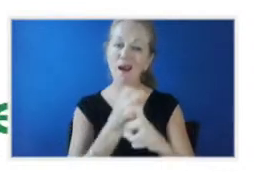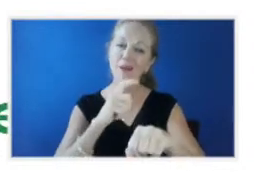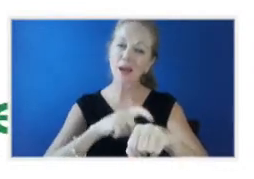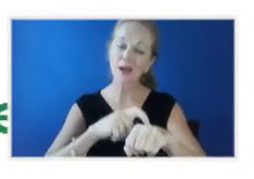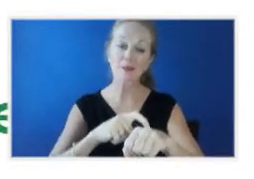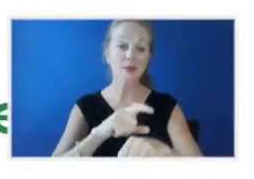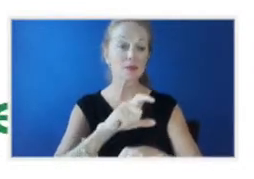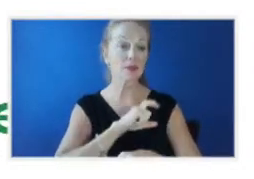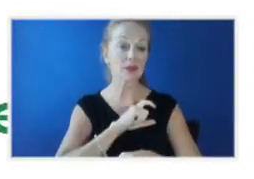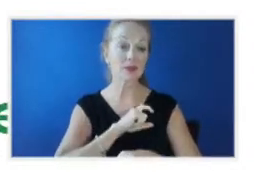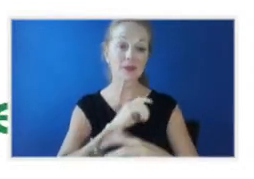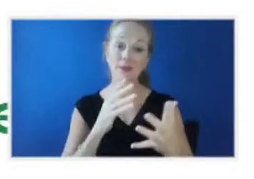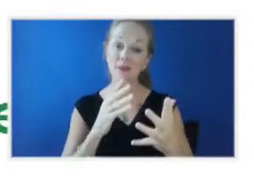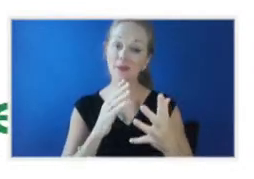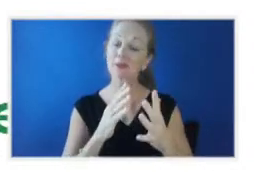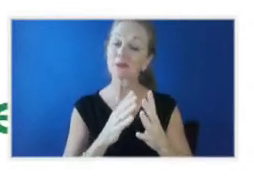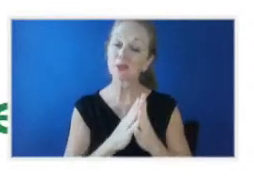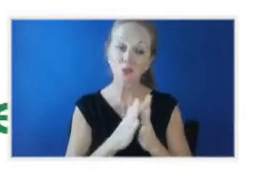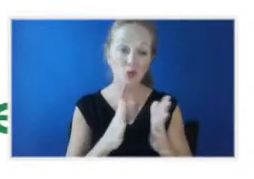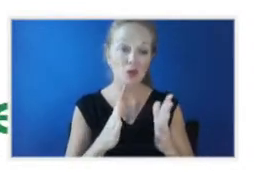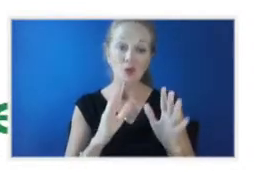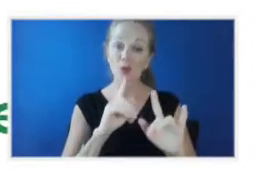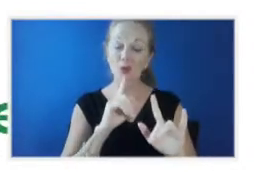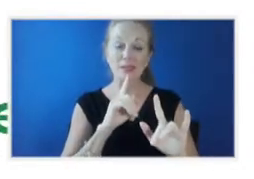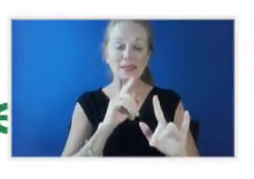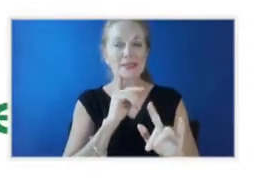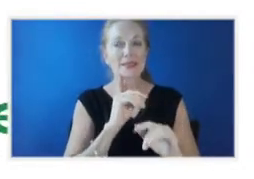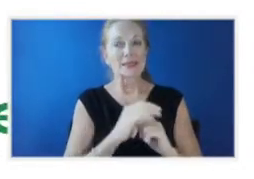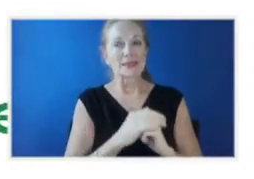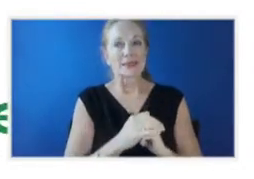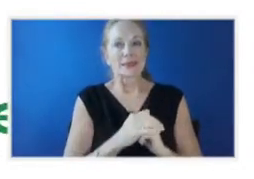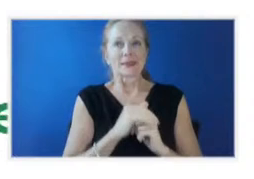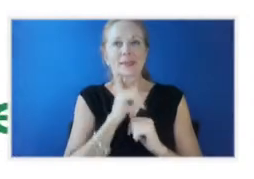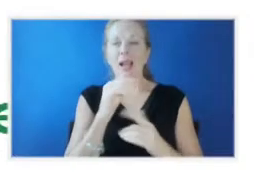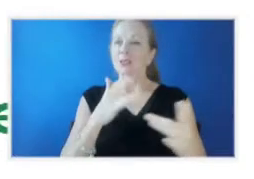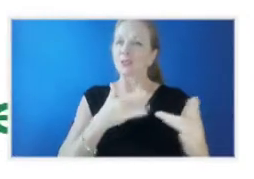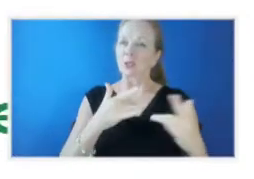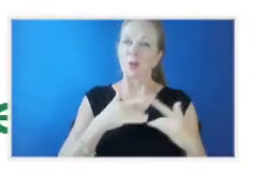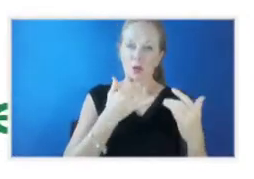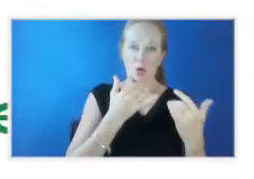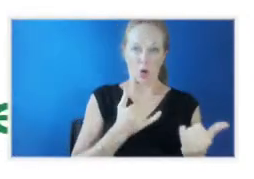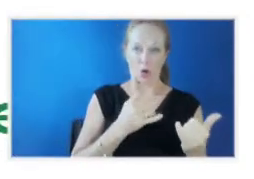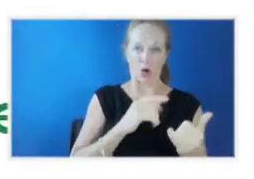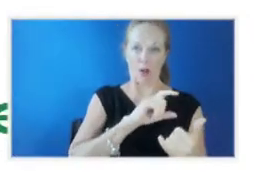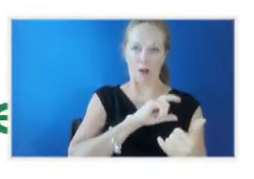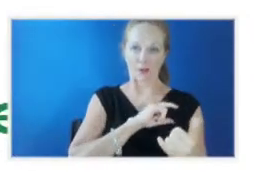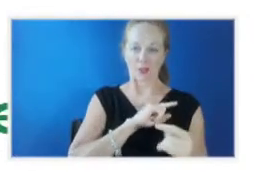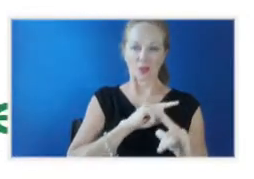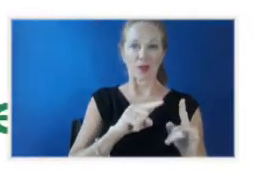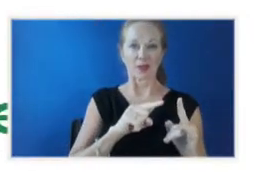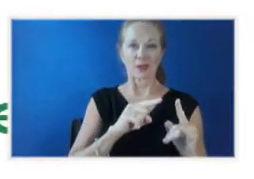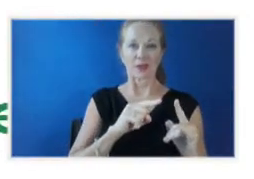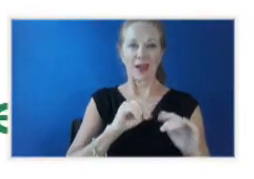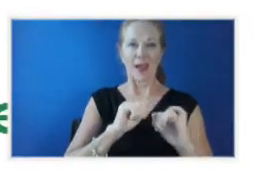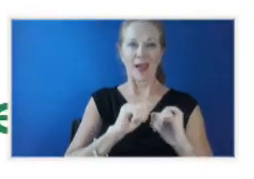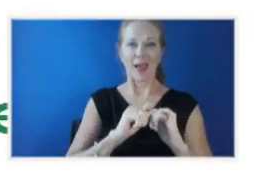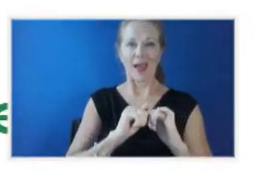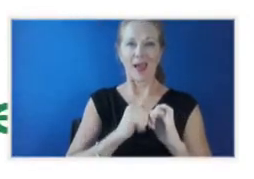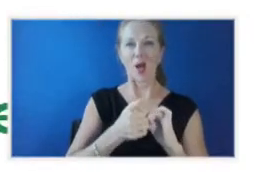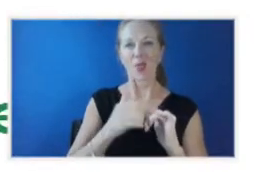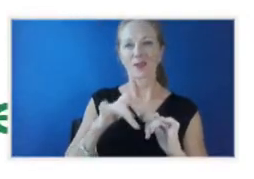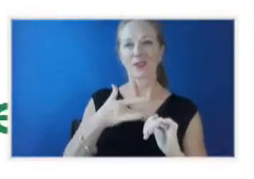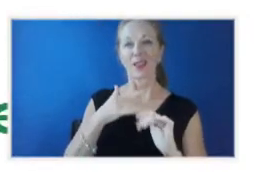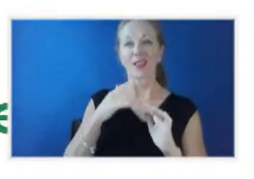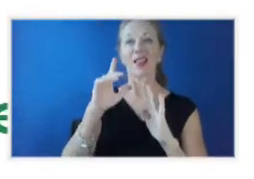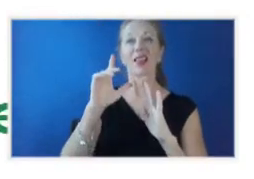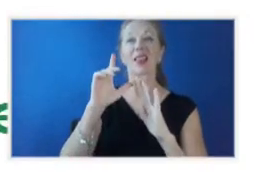general, that I wasn't concerned with our officers at the moment. I was more concerned with how they would feel after